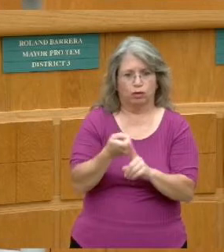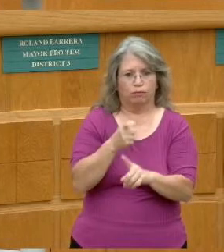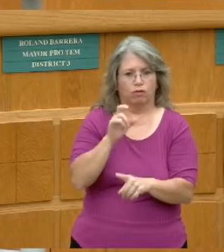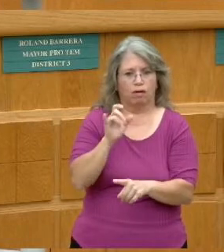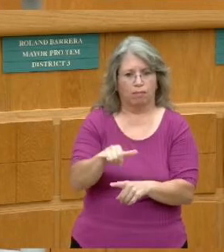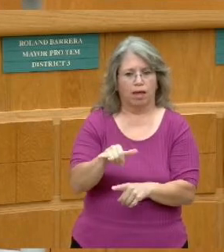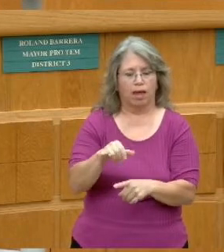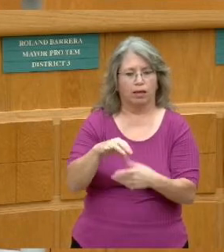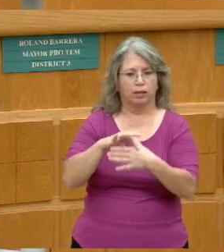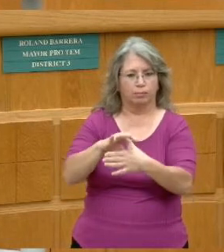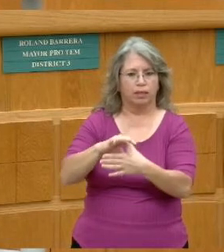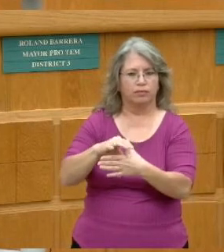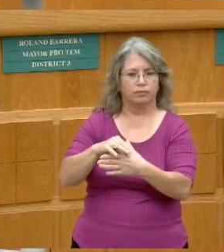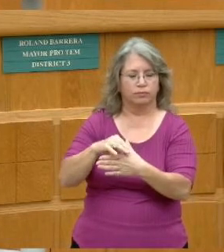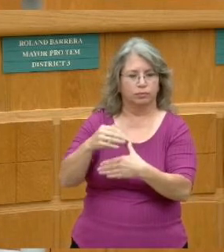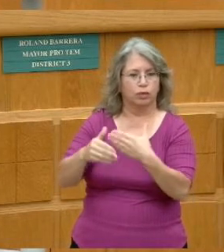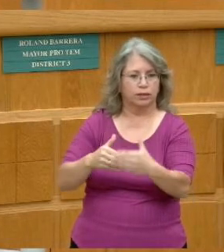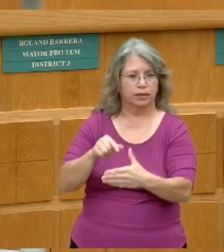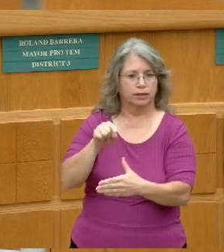beef.